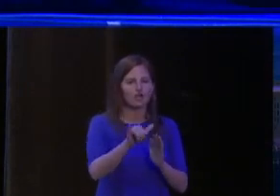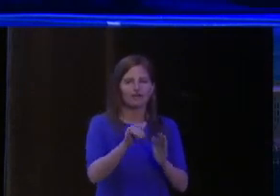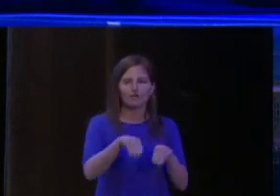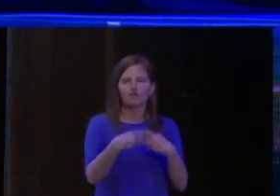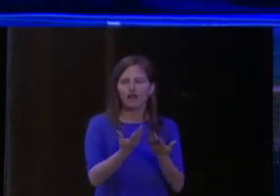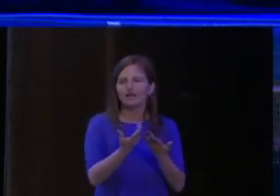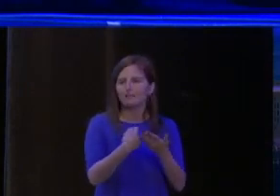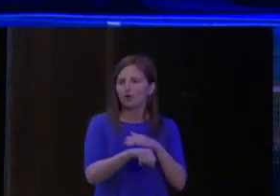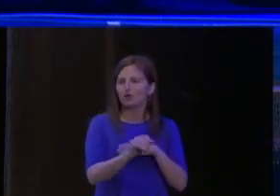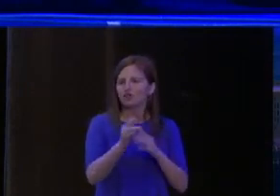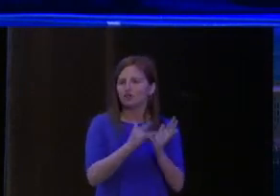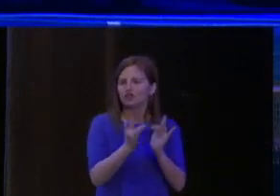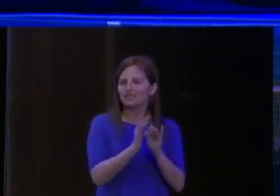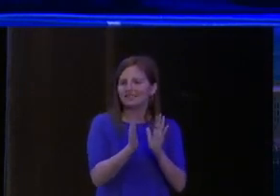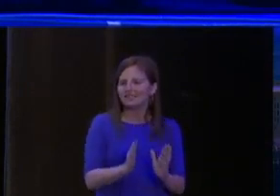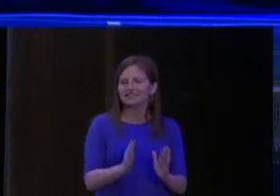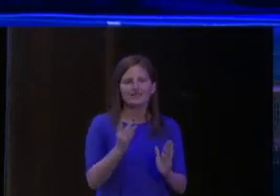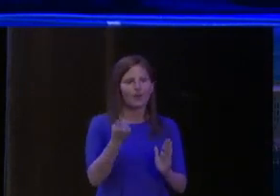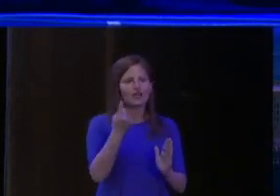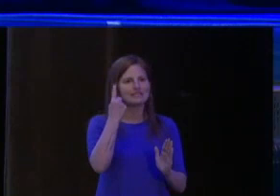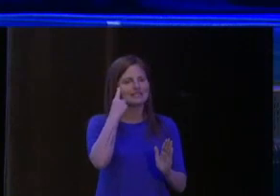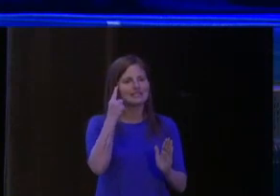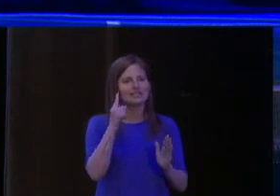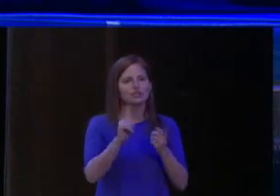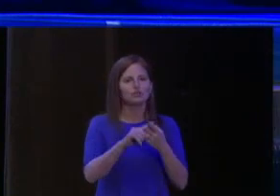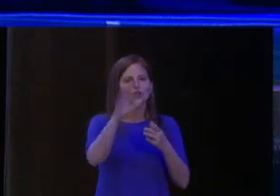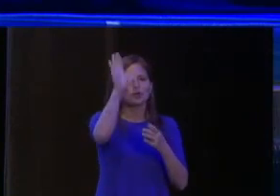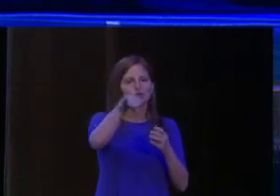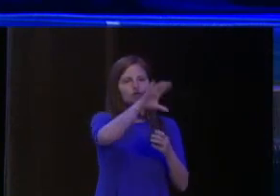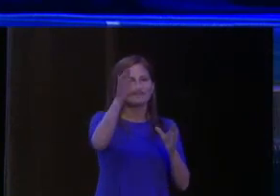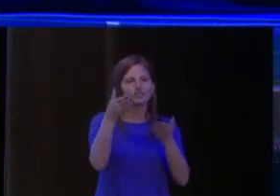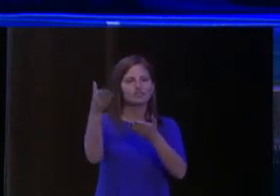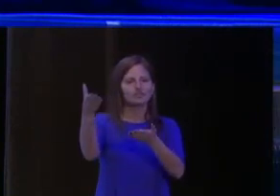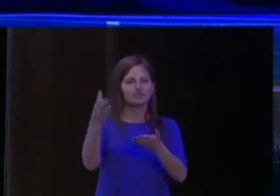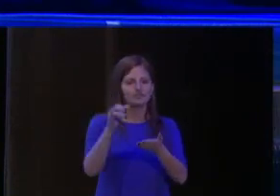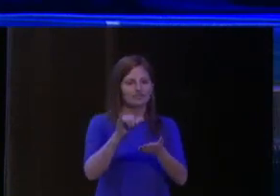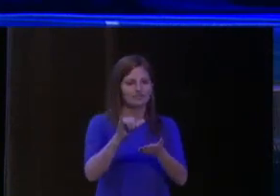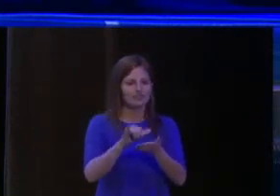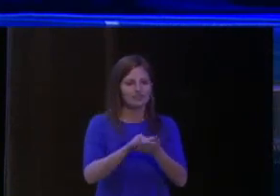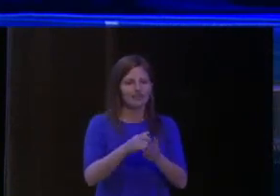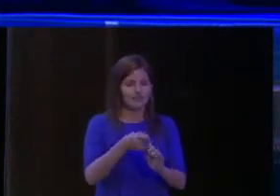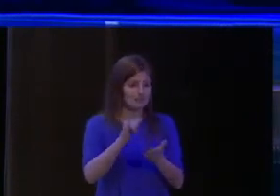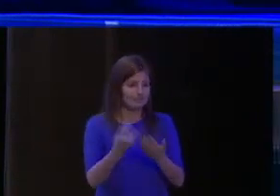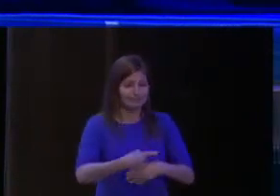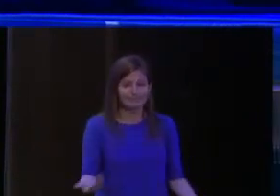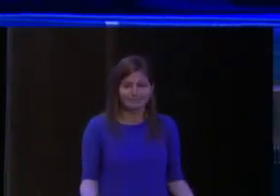to Jesus, and you think about all the way up to the crucifixion, a very bad day for many people, you